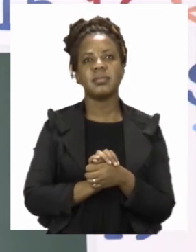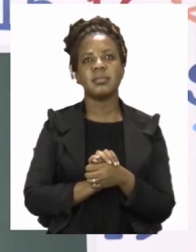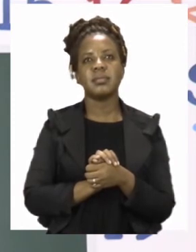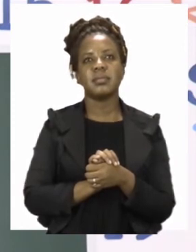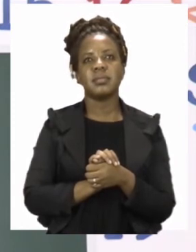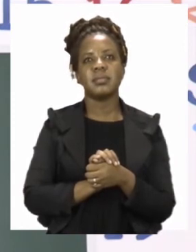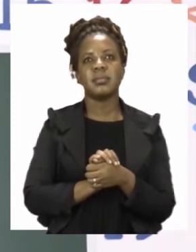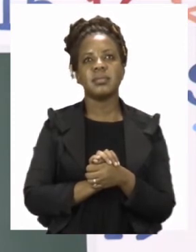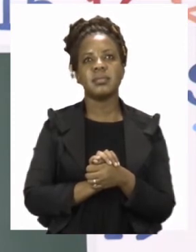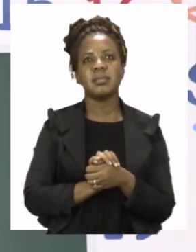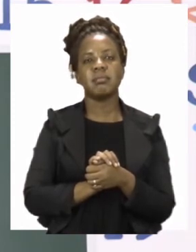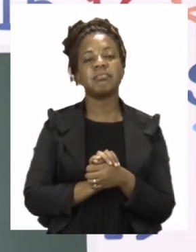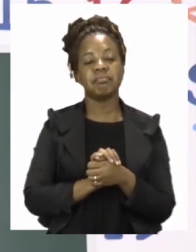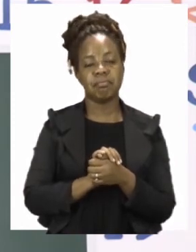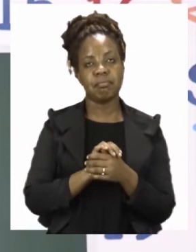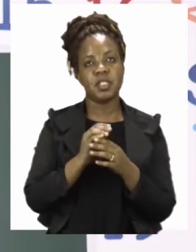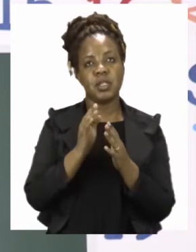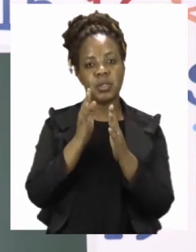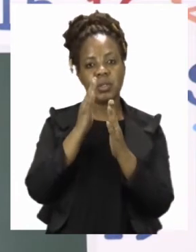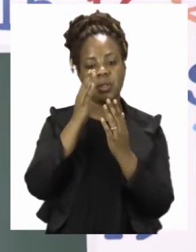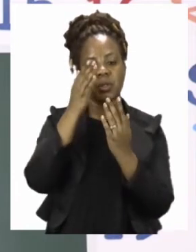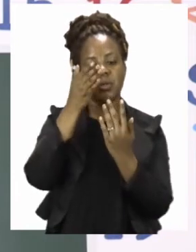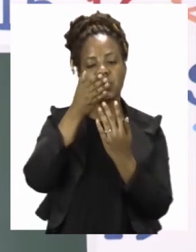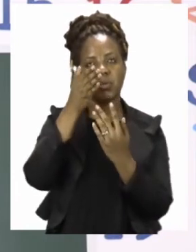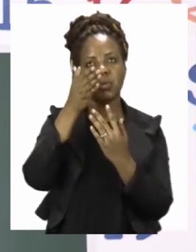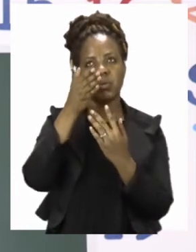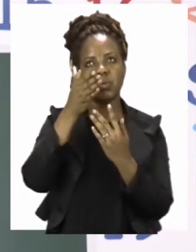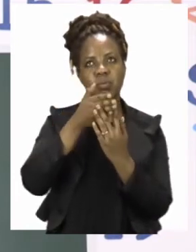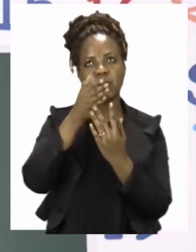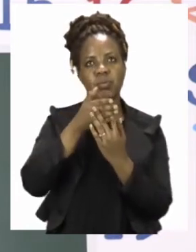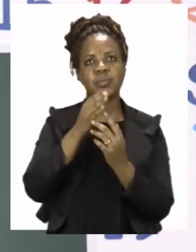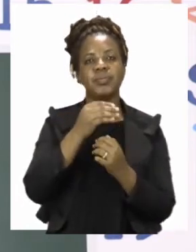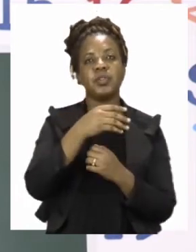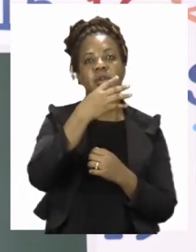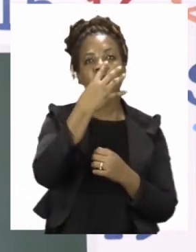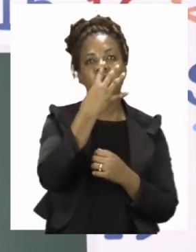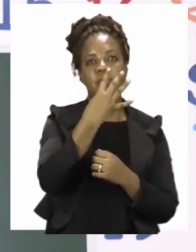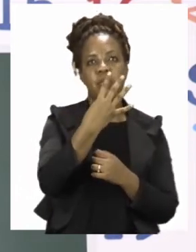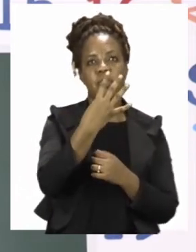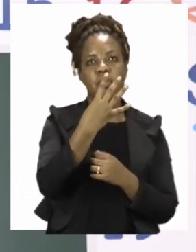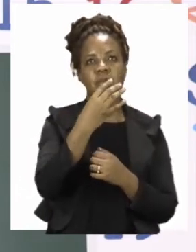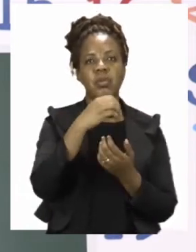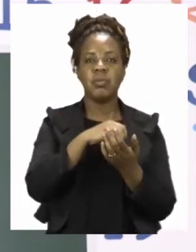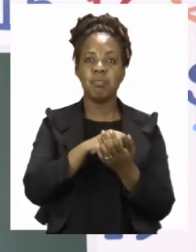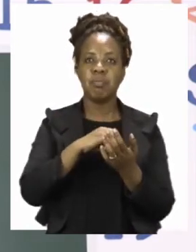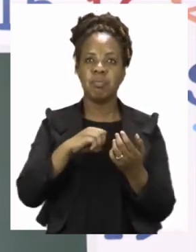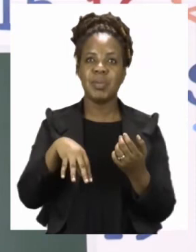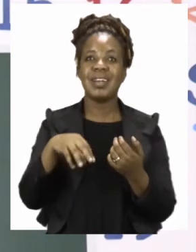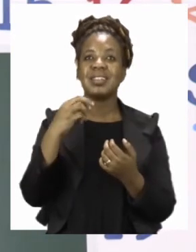17, let's go. 16, 15,